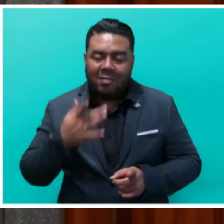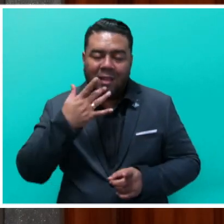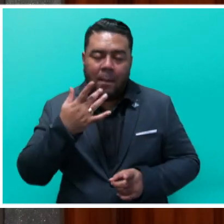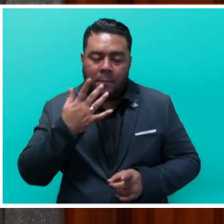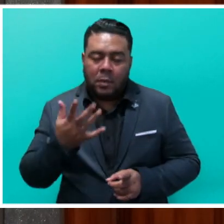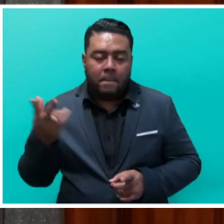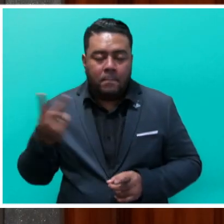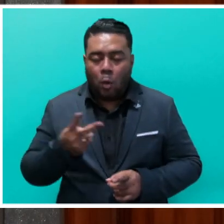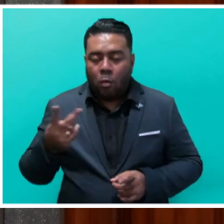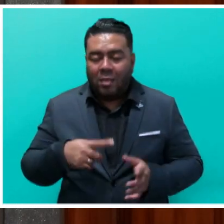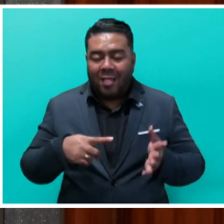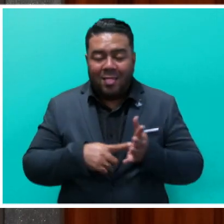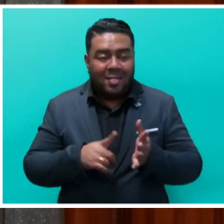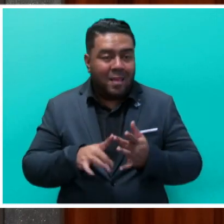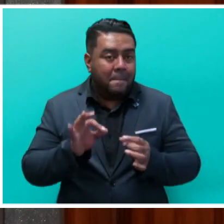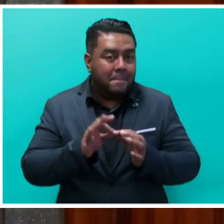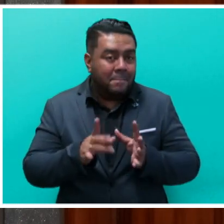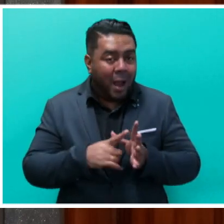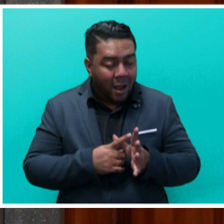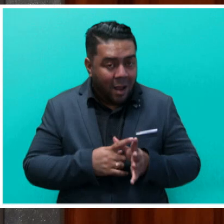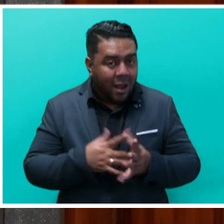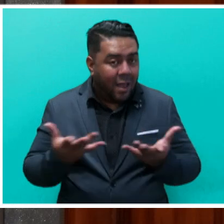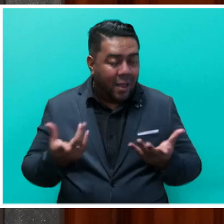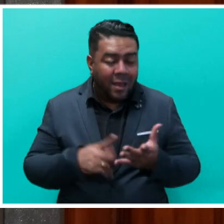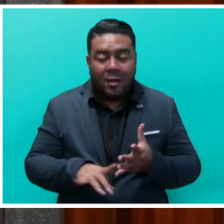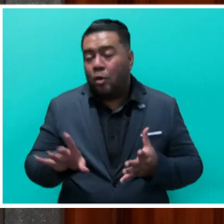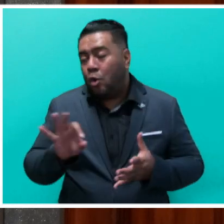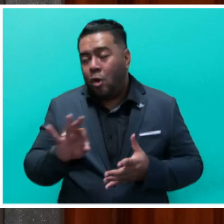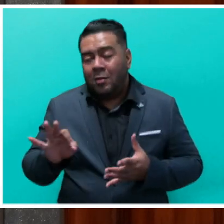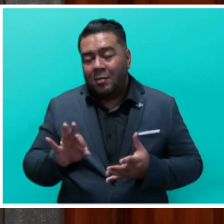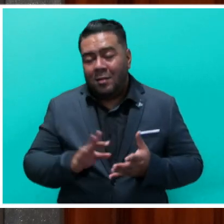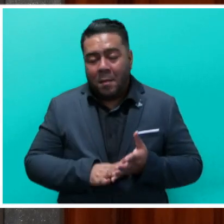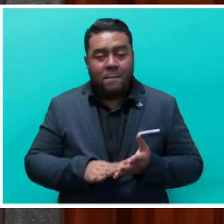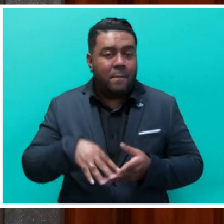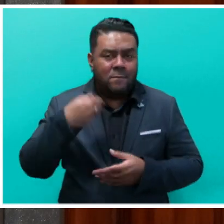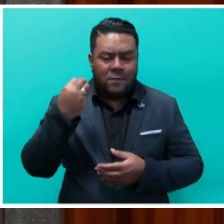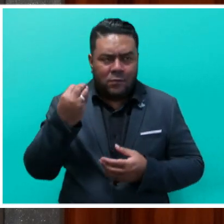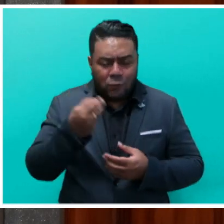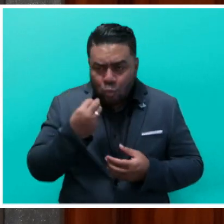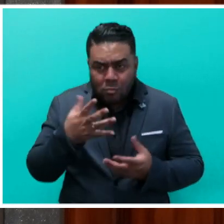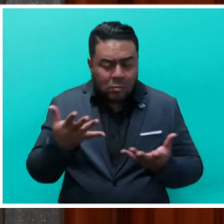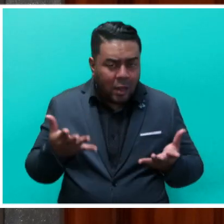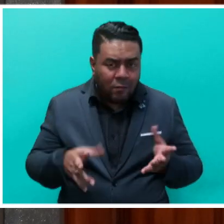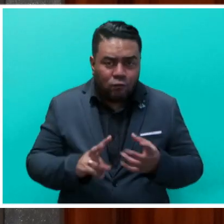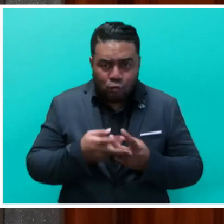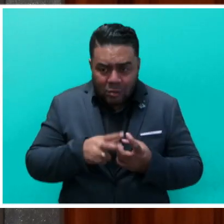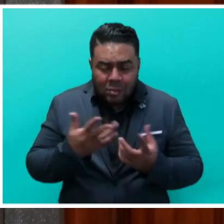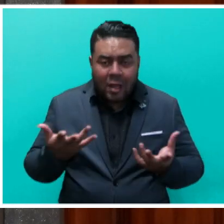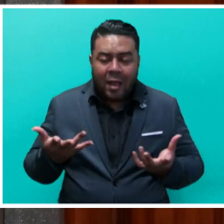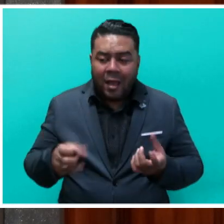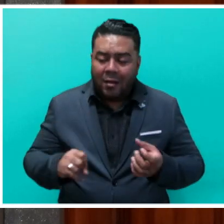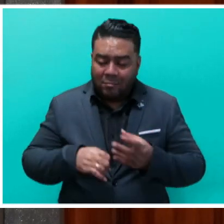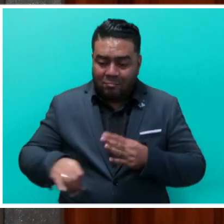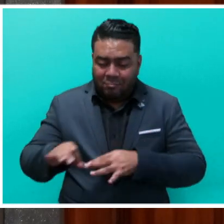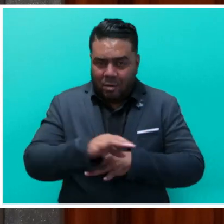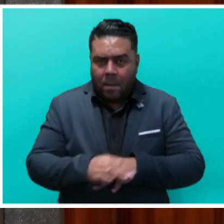both timber and non-timber, tree species, food trees, exotic timber trees, coastal species